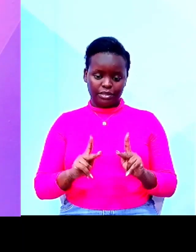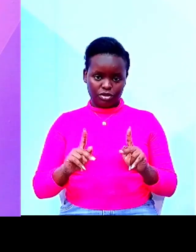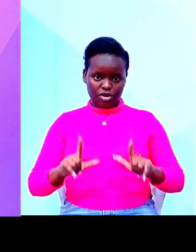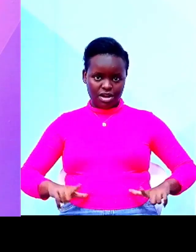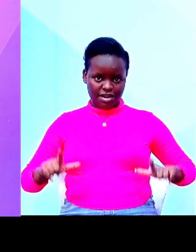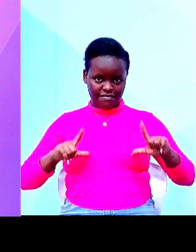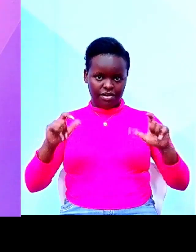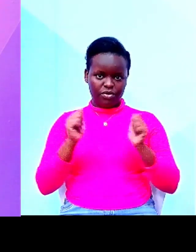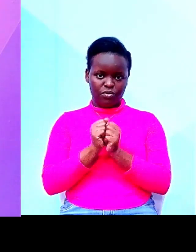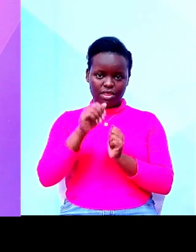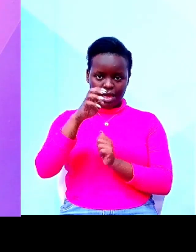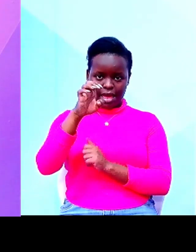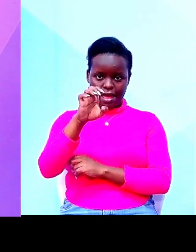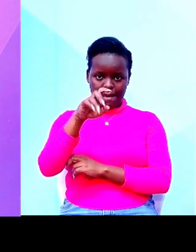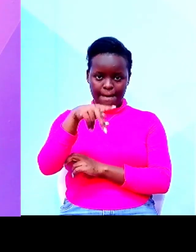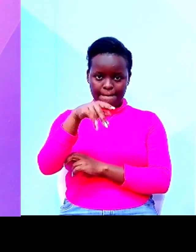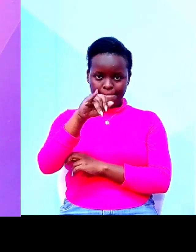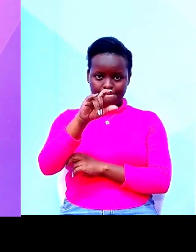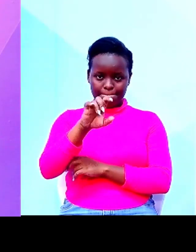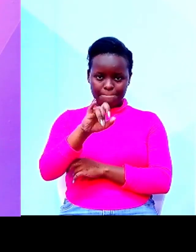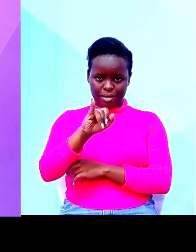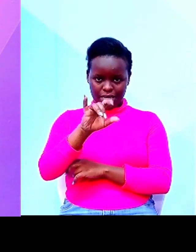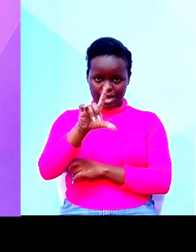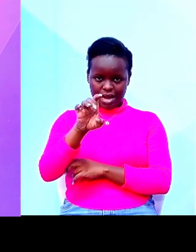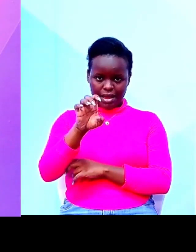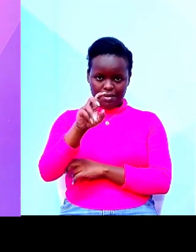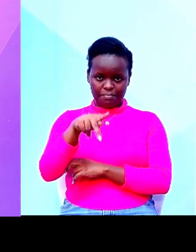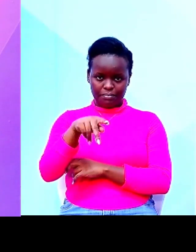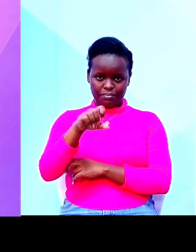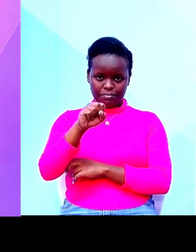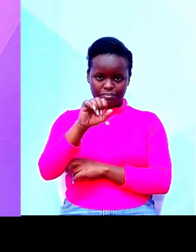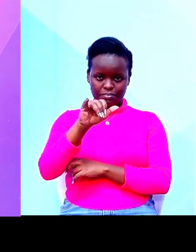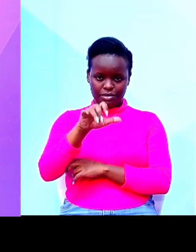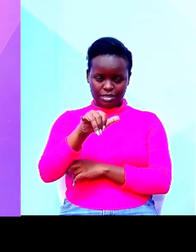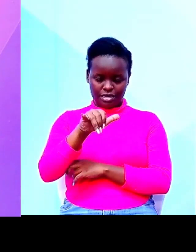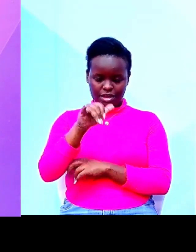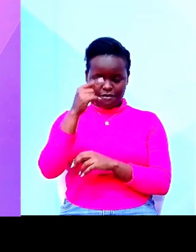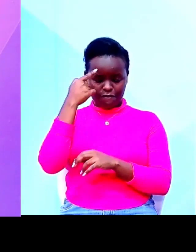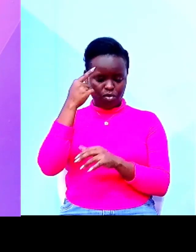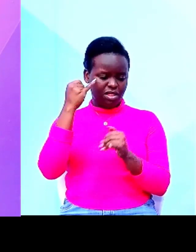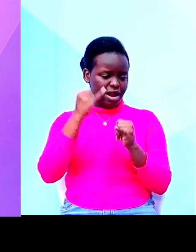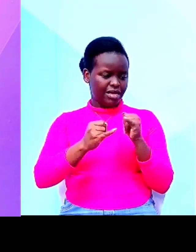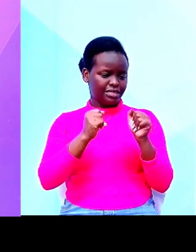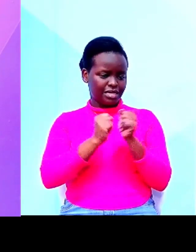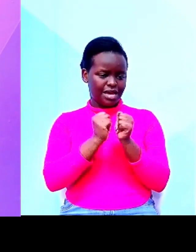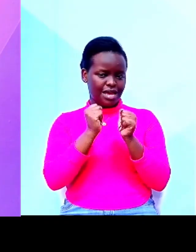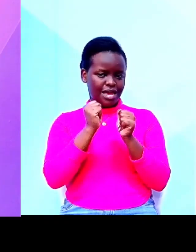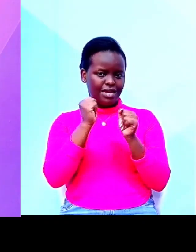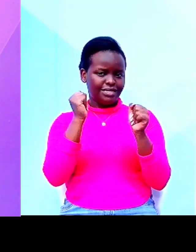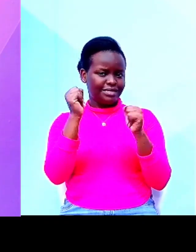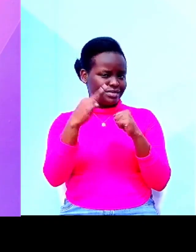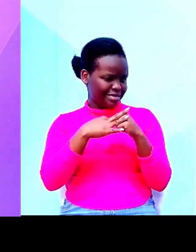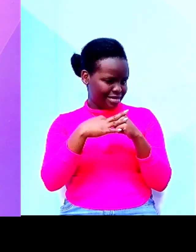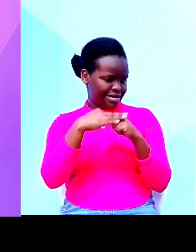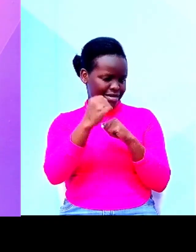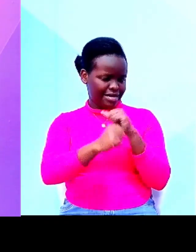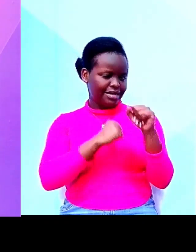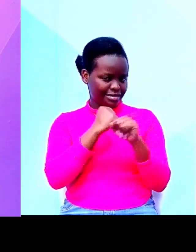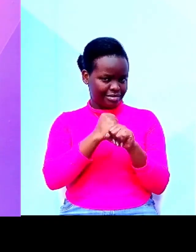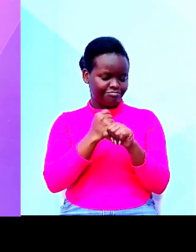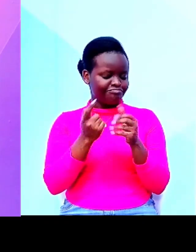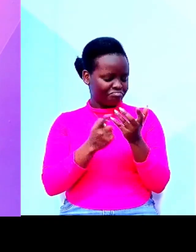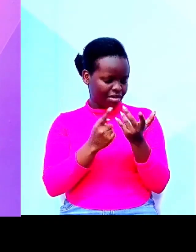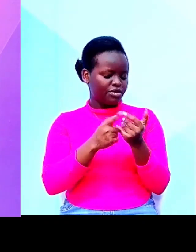with epilepsy for the last 18 years and